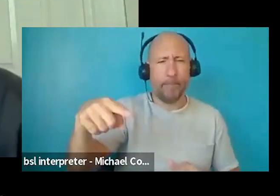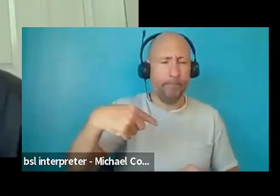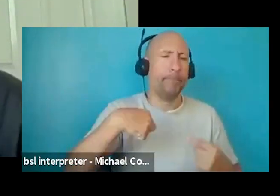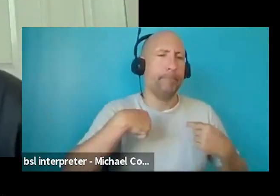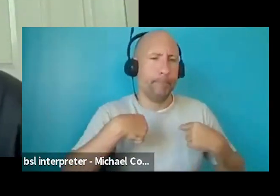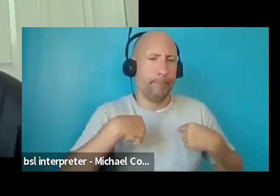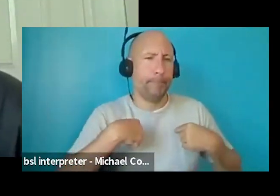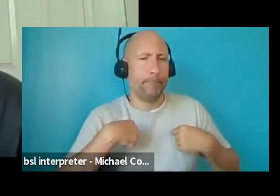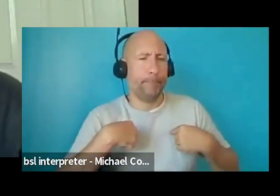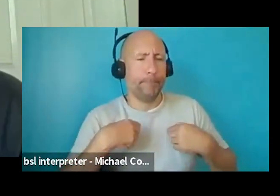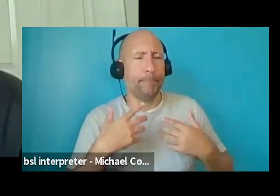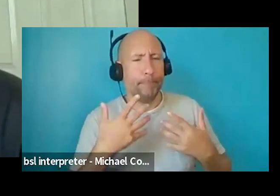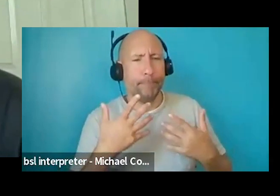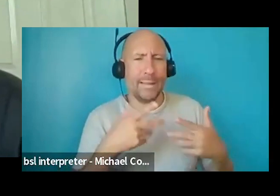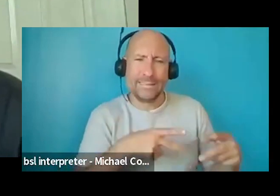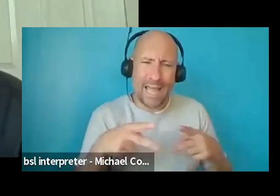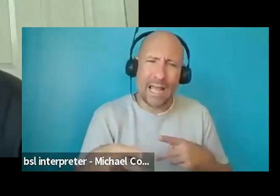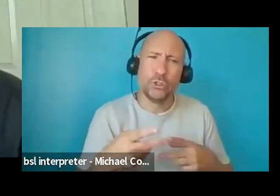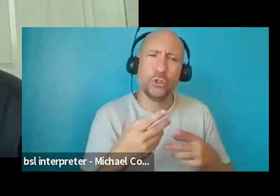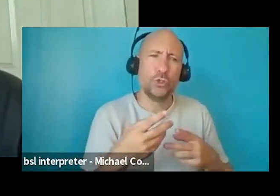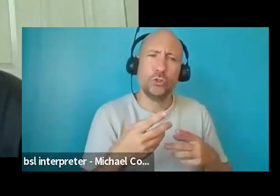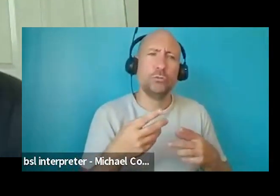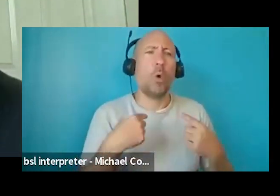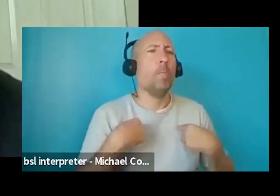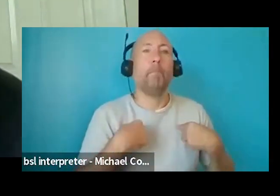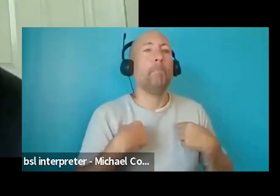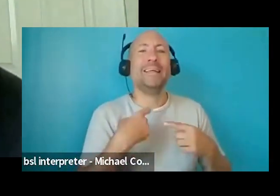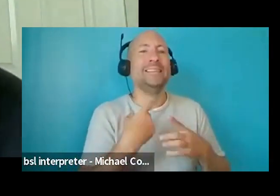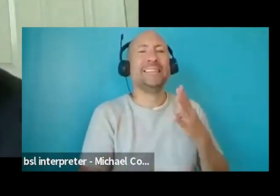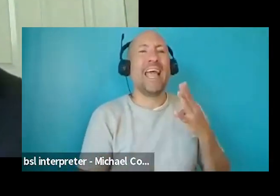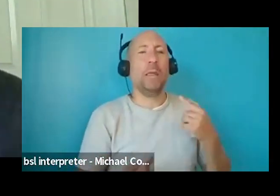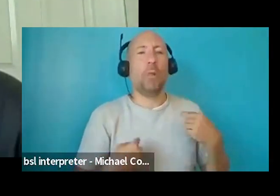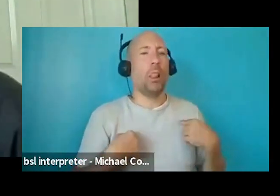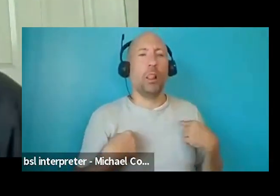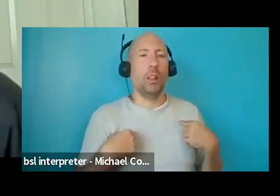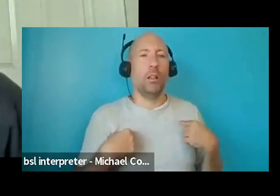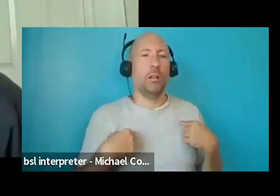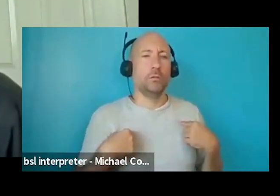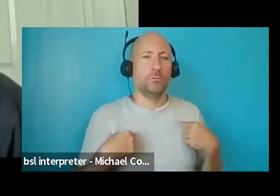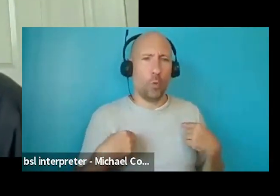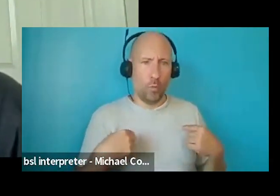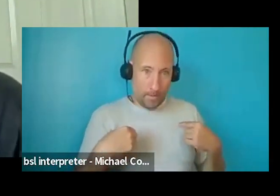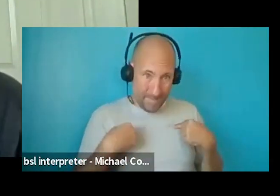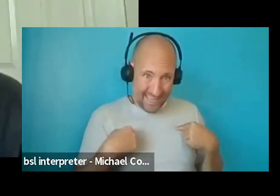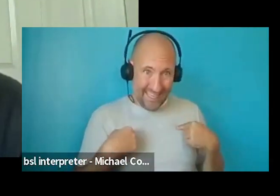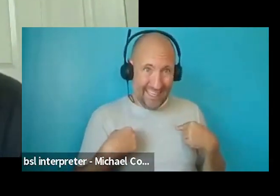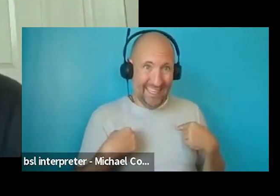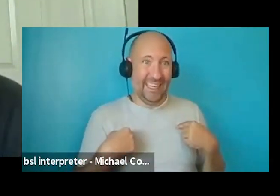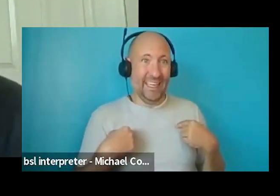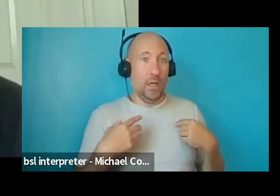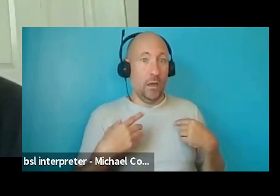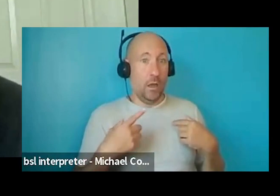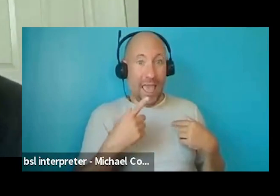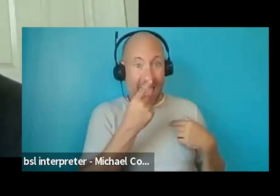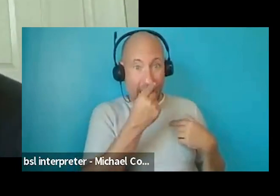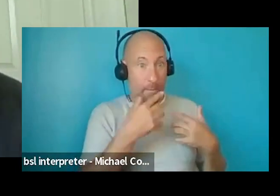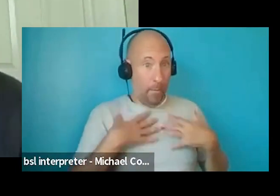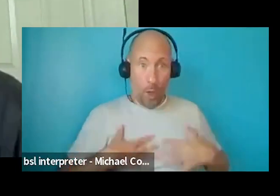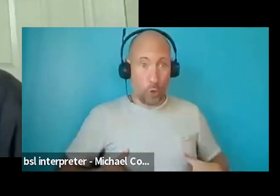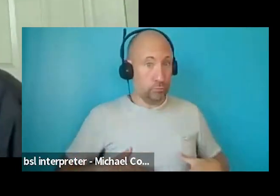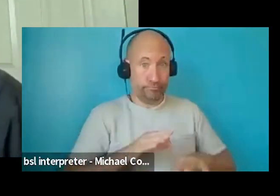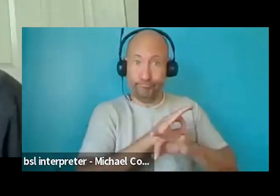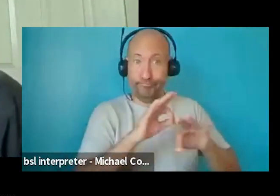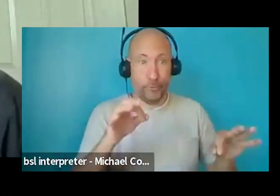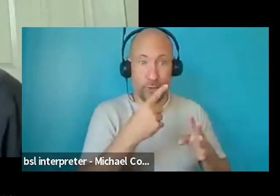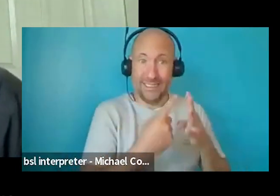with a disability. I currently have no disability, so I am asking if my role as an able-bodied